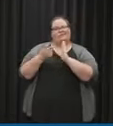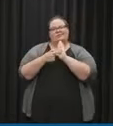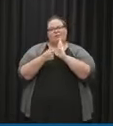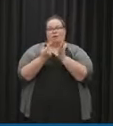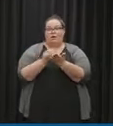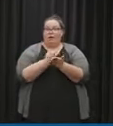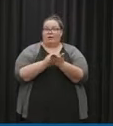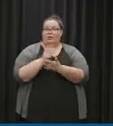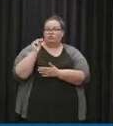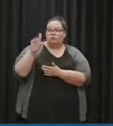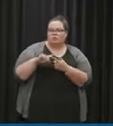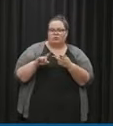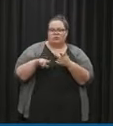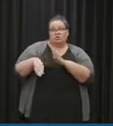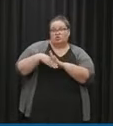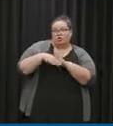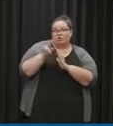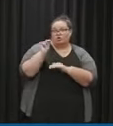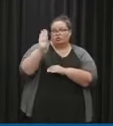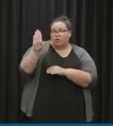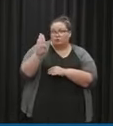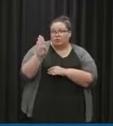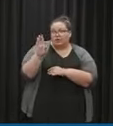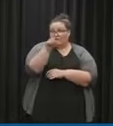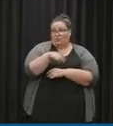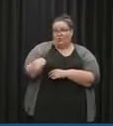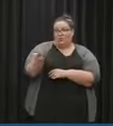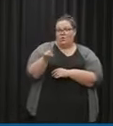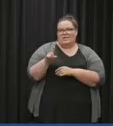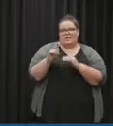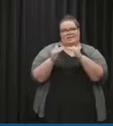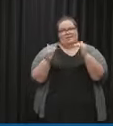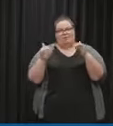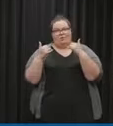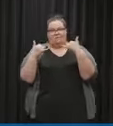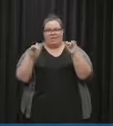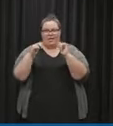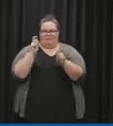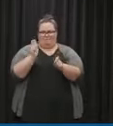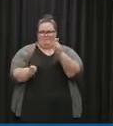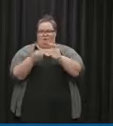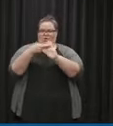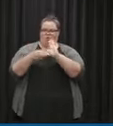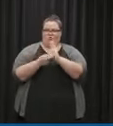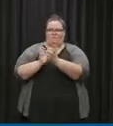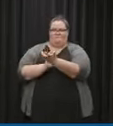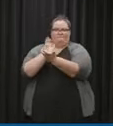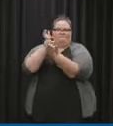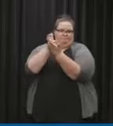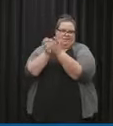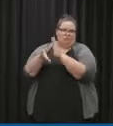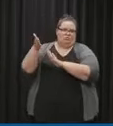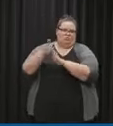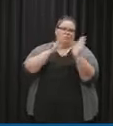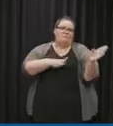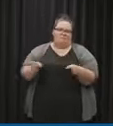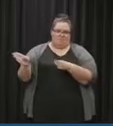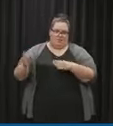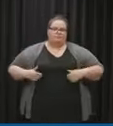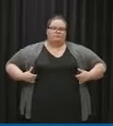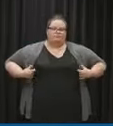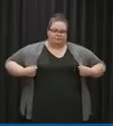New Brunswick, Soccer New Brunswick, the level of a play and associated modified rules will comply with the operational plans